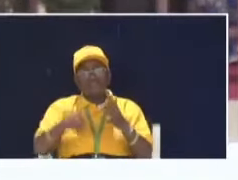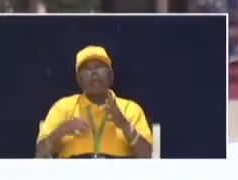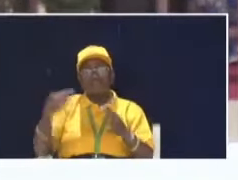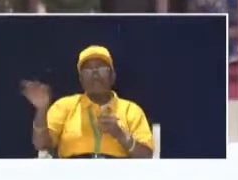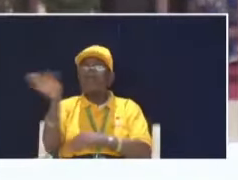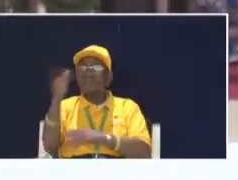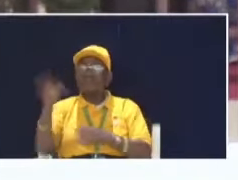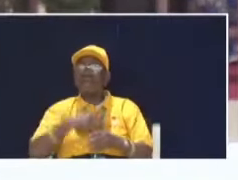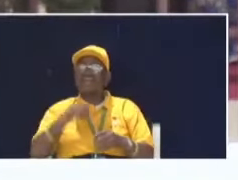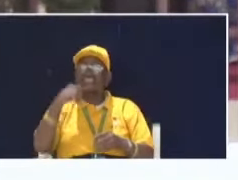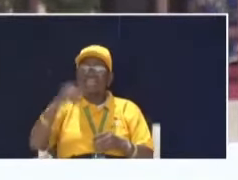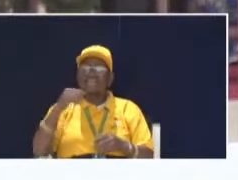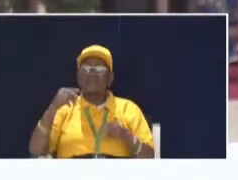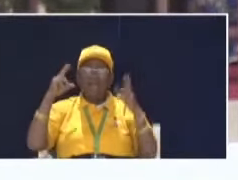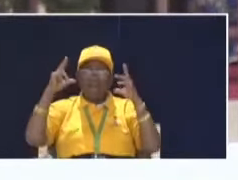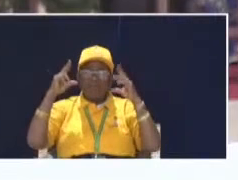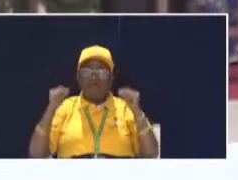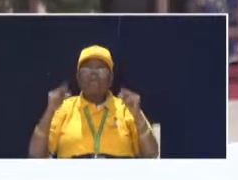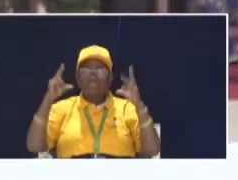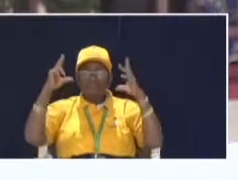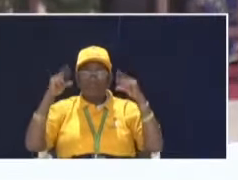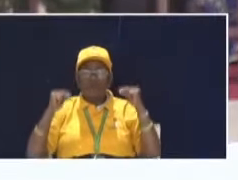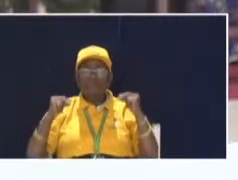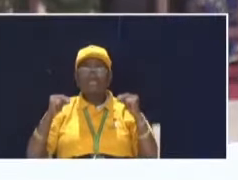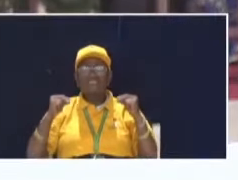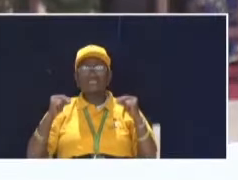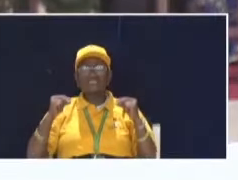and said, Moses, Moses.